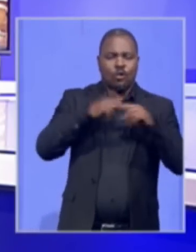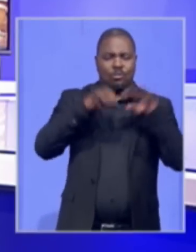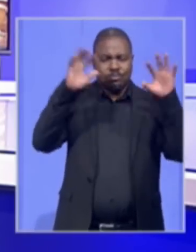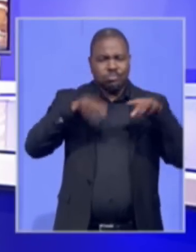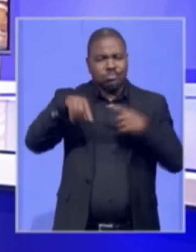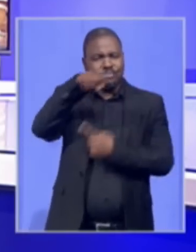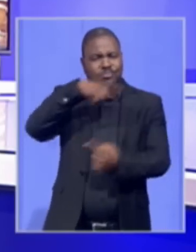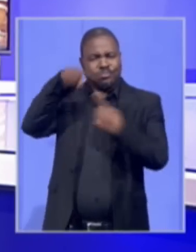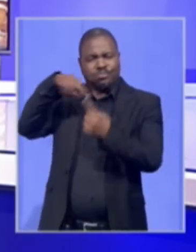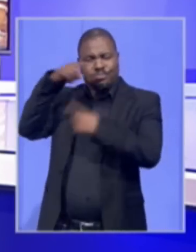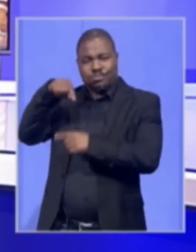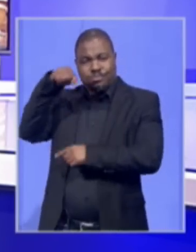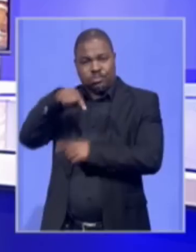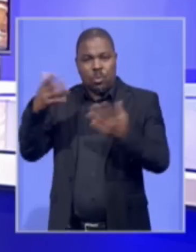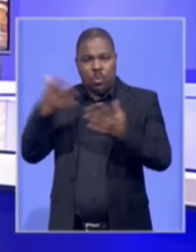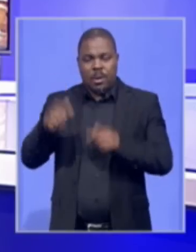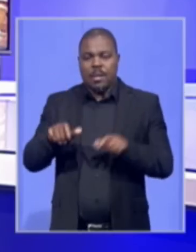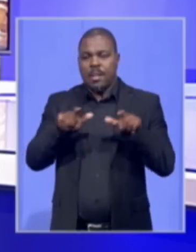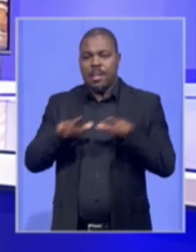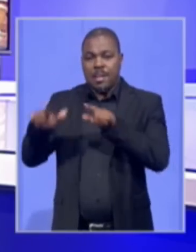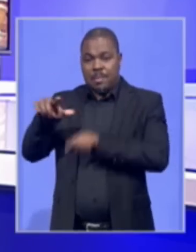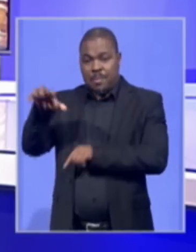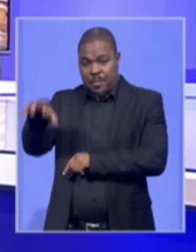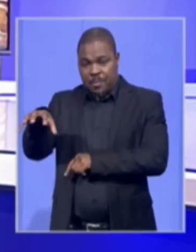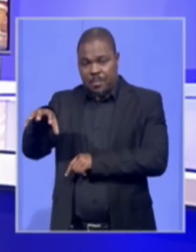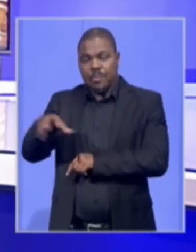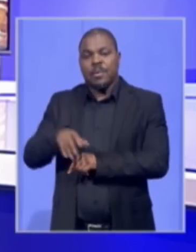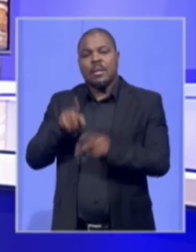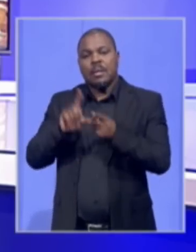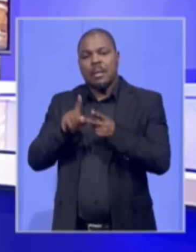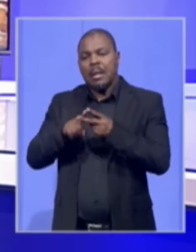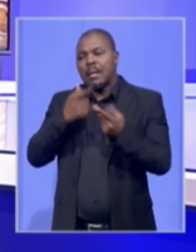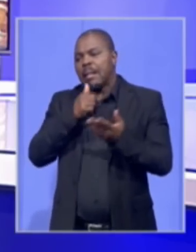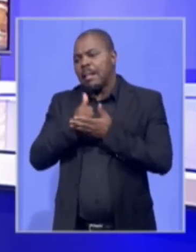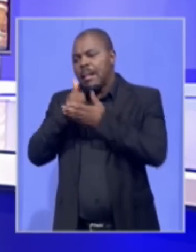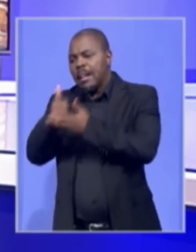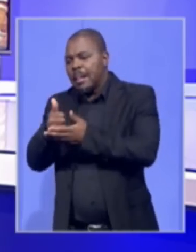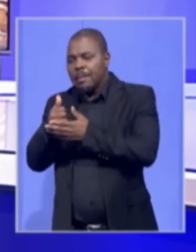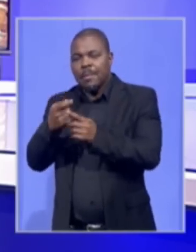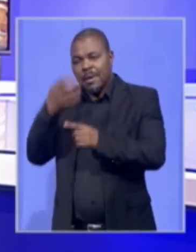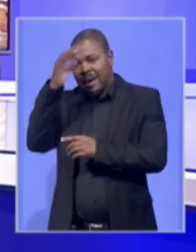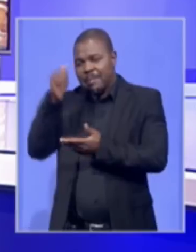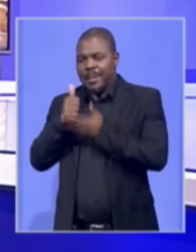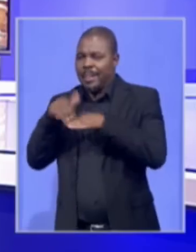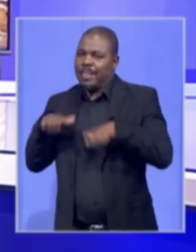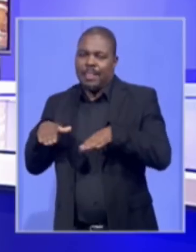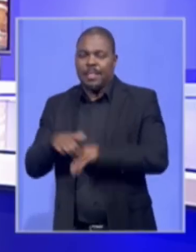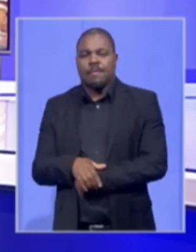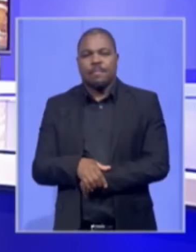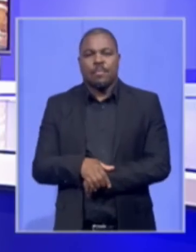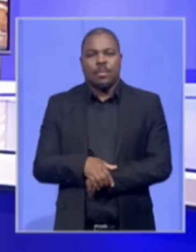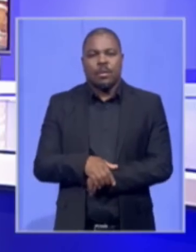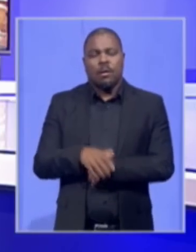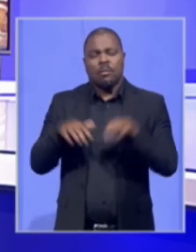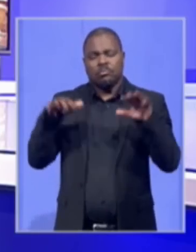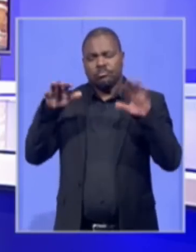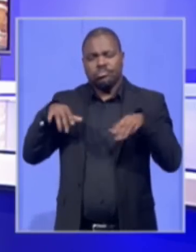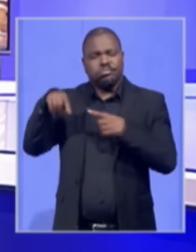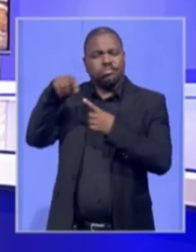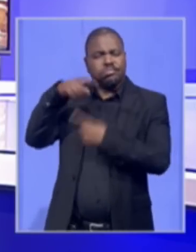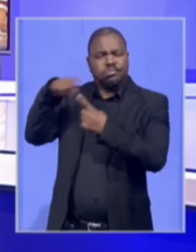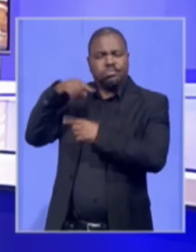maatla leo le sentšego dikarolo tša Limpopo ga se batšwa ba hwetša thušo go tšwa go mmušo. Ledimo le sentše